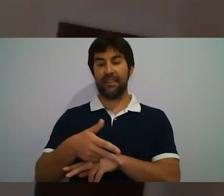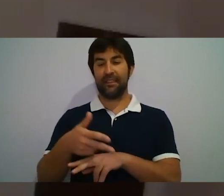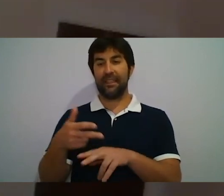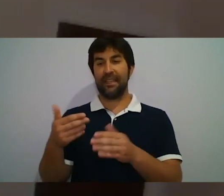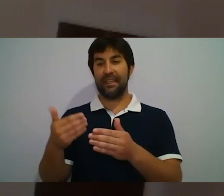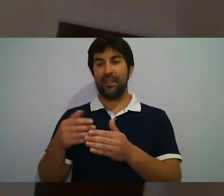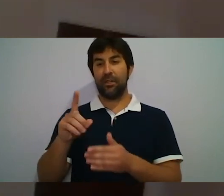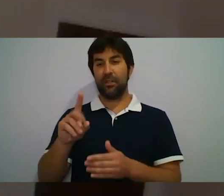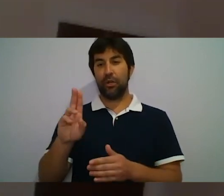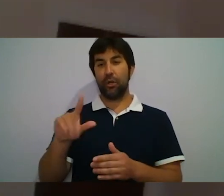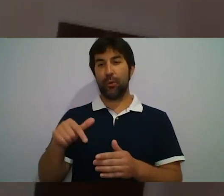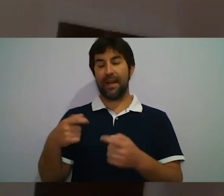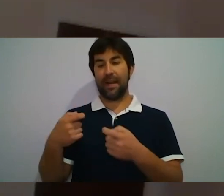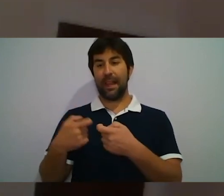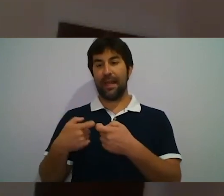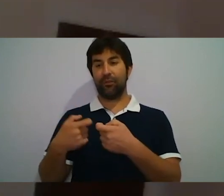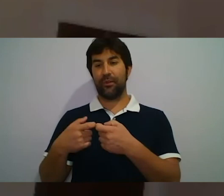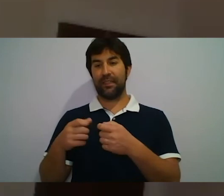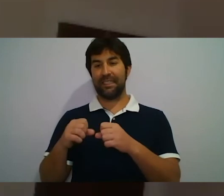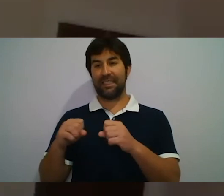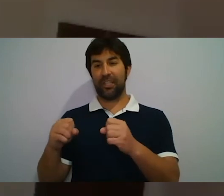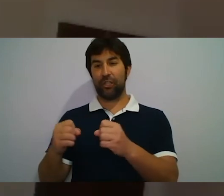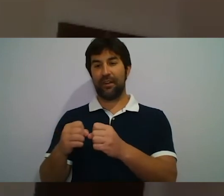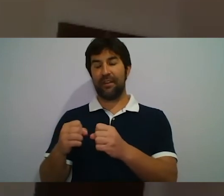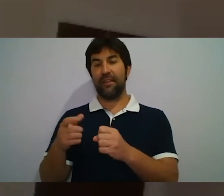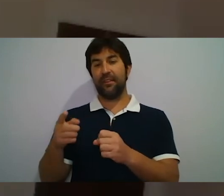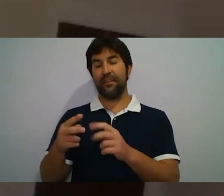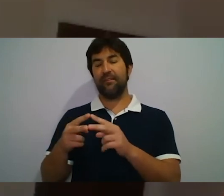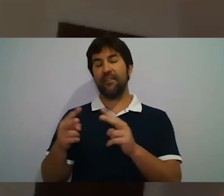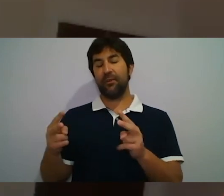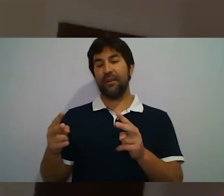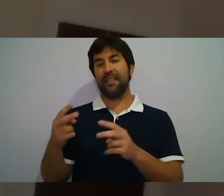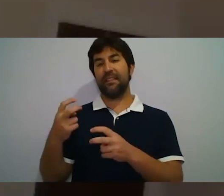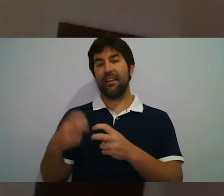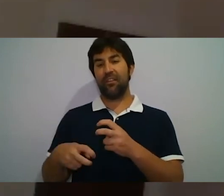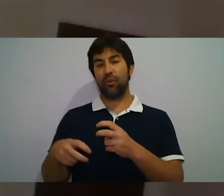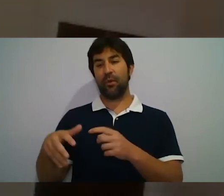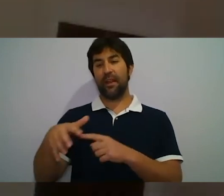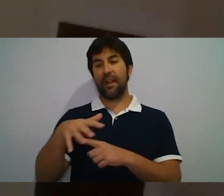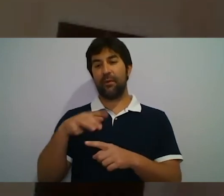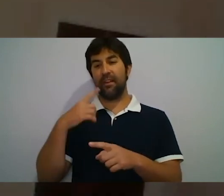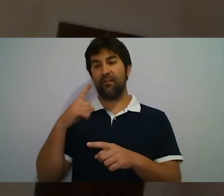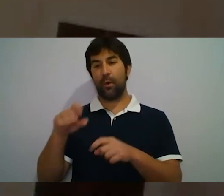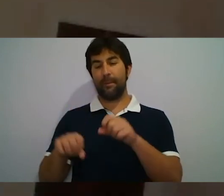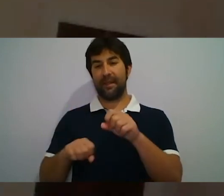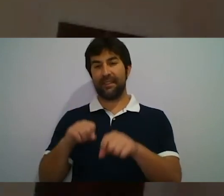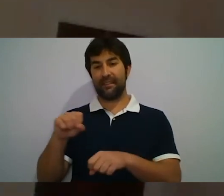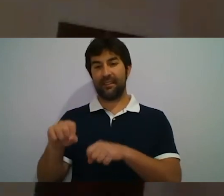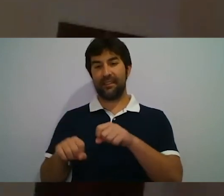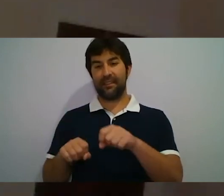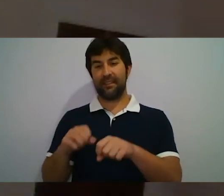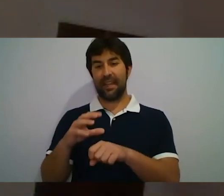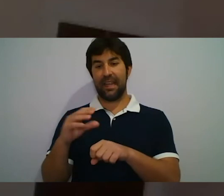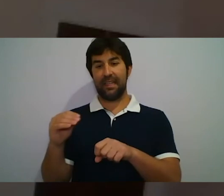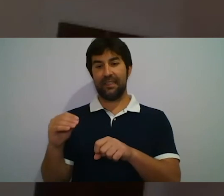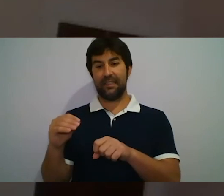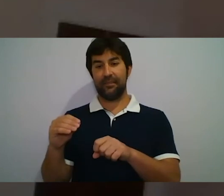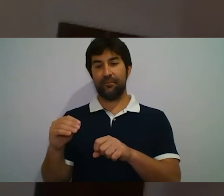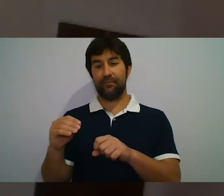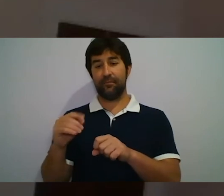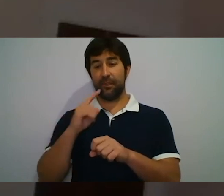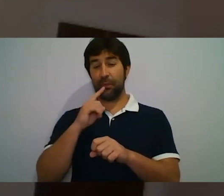in traffic calming. We will make a significant request for bicycle facility improvements this